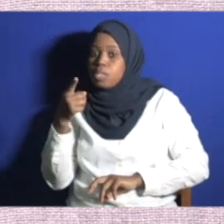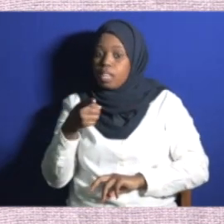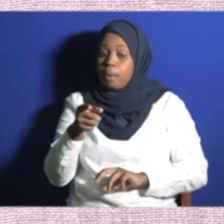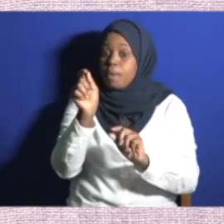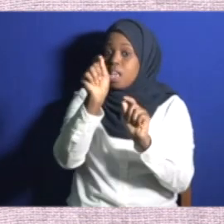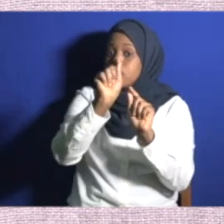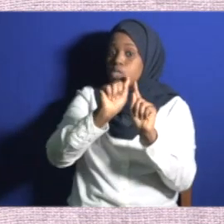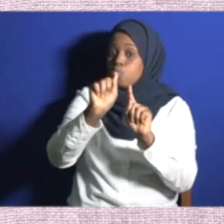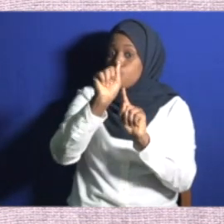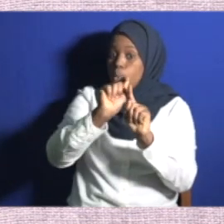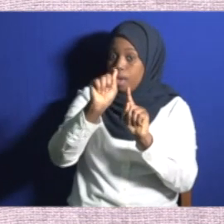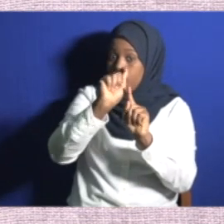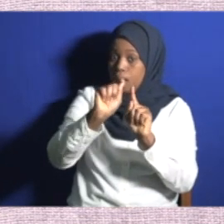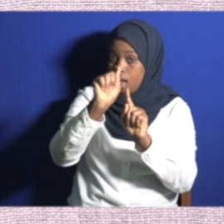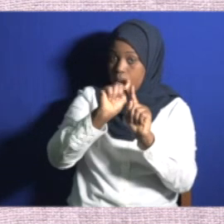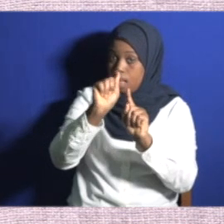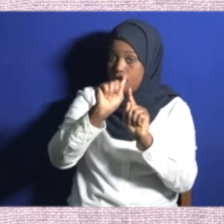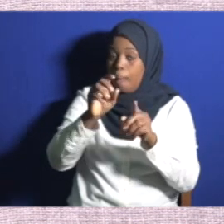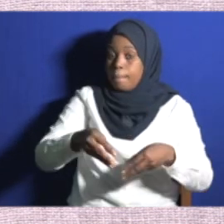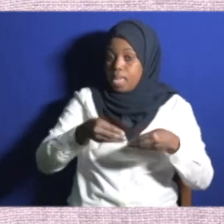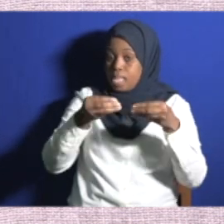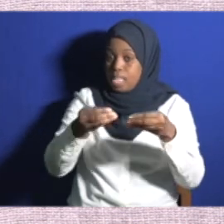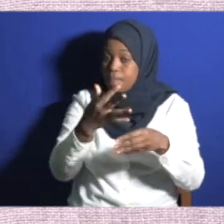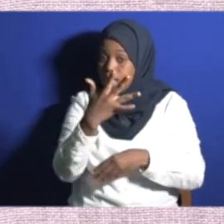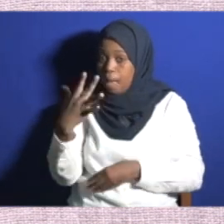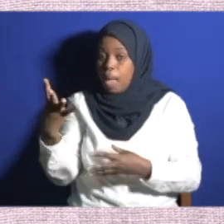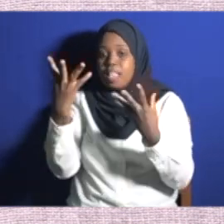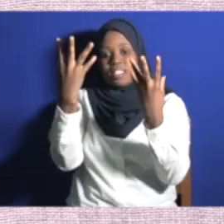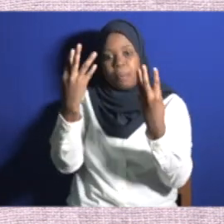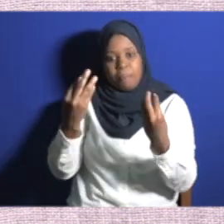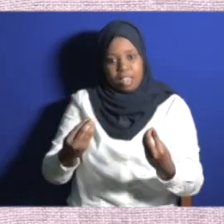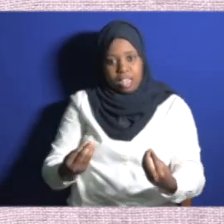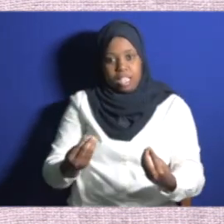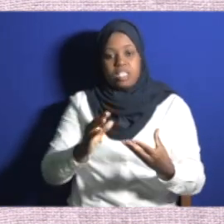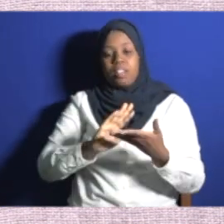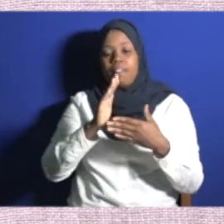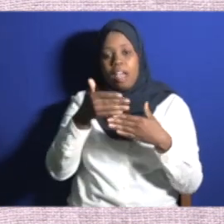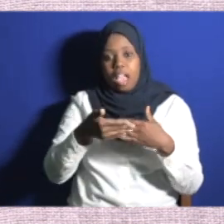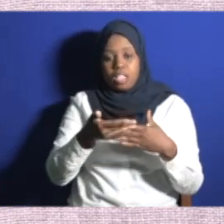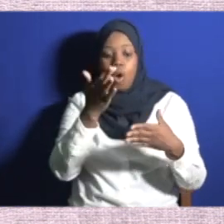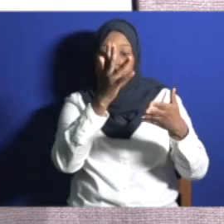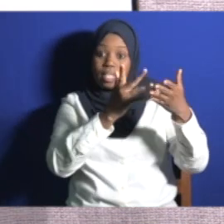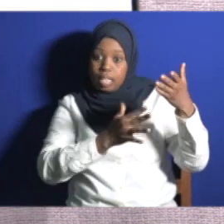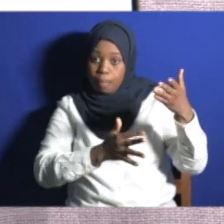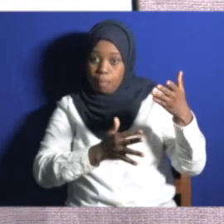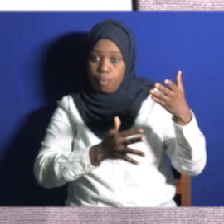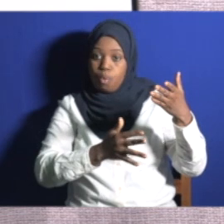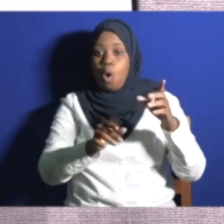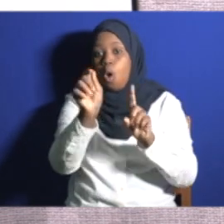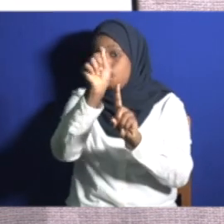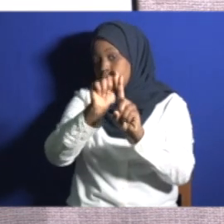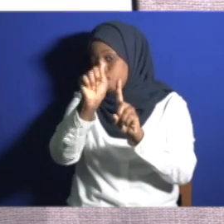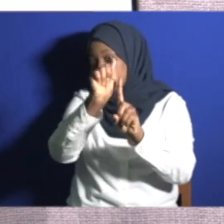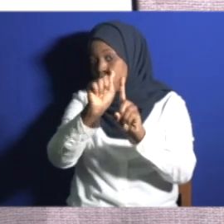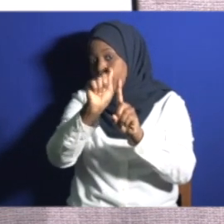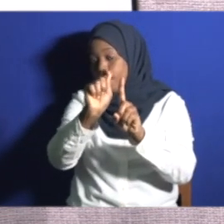the given number. Simply, it is the reverse of the table of squares. For